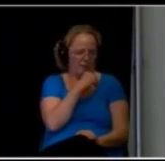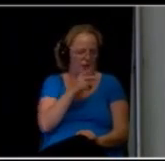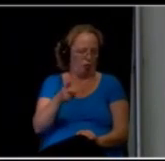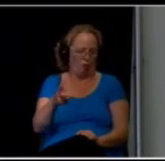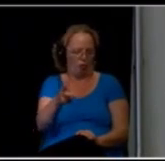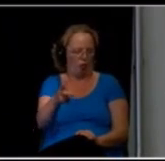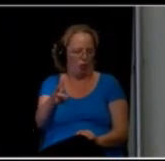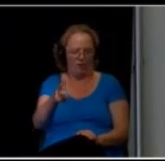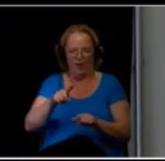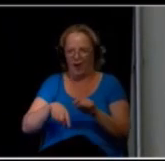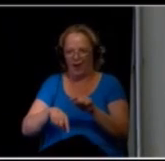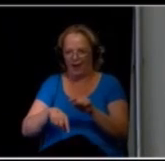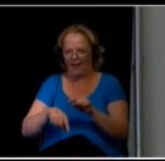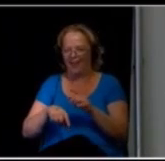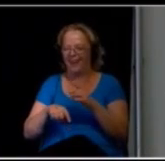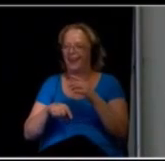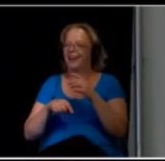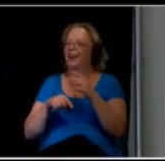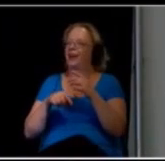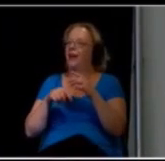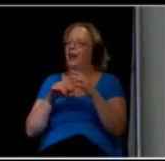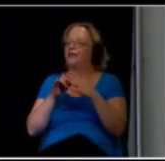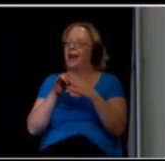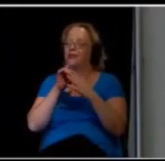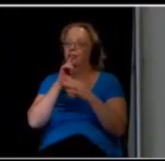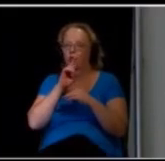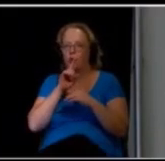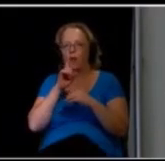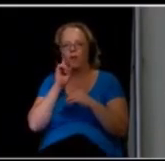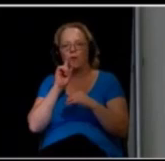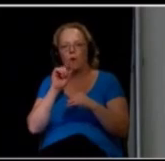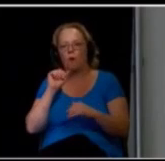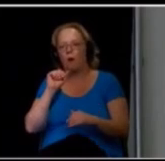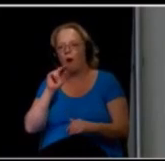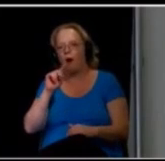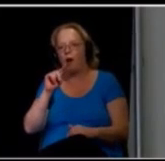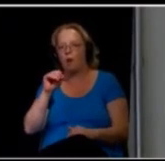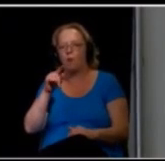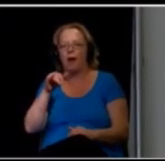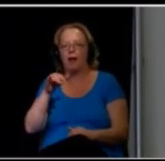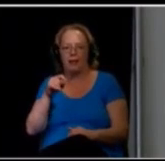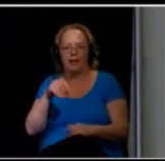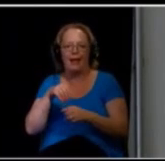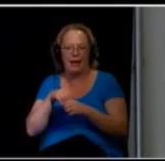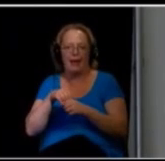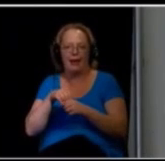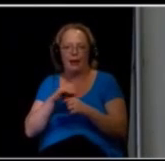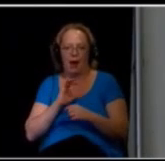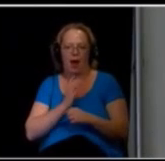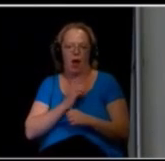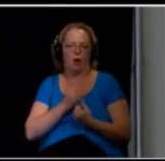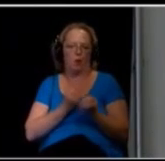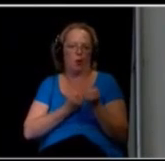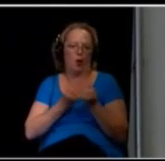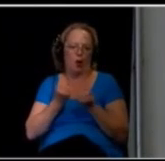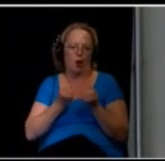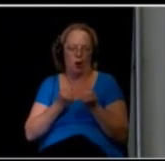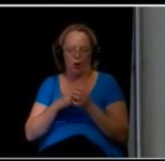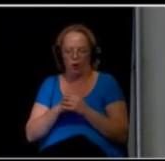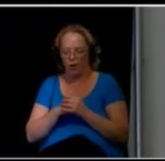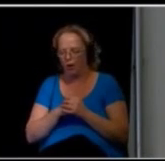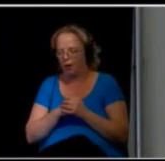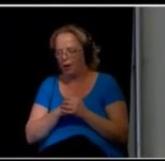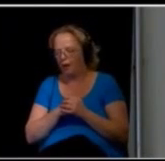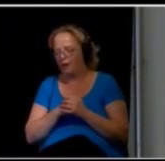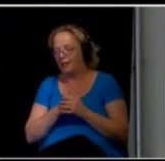And that is certainly true of the autopilot that we'll have. In the long term, we'll have, I mean, sort